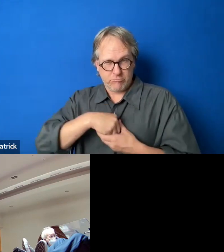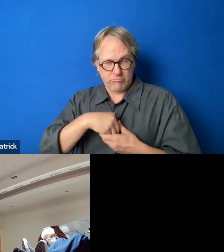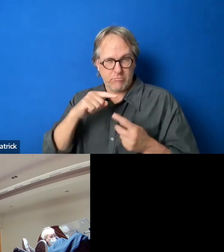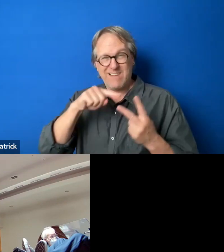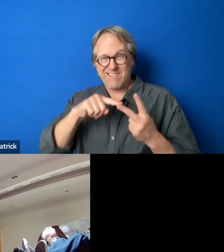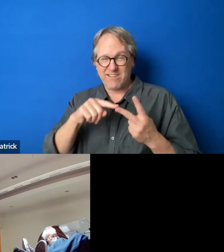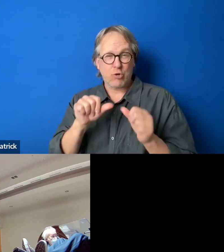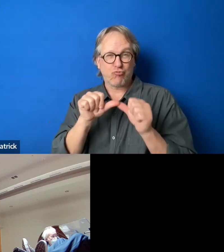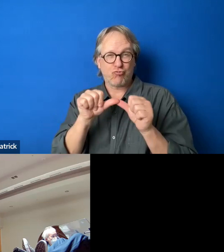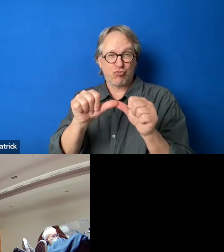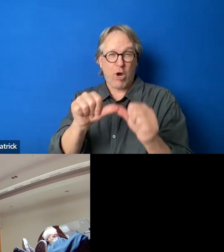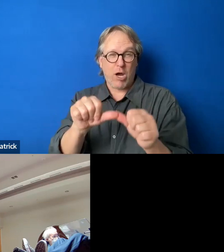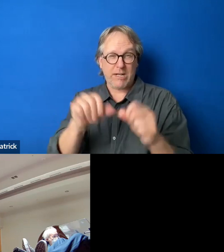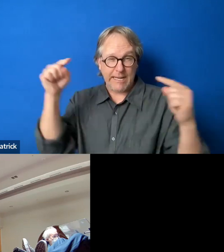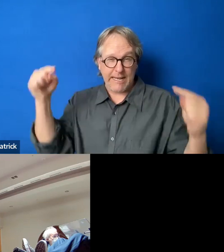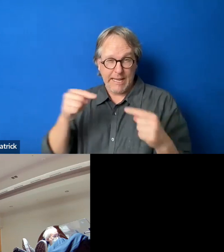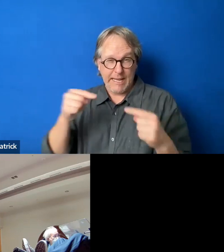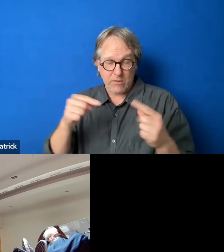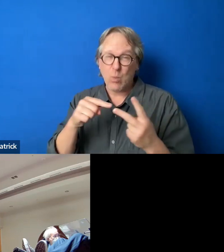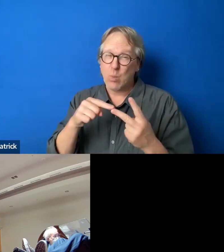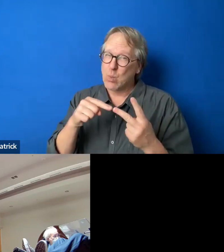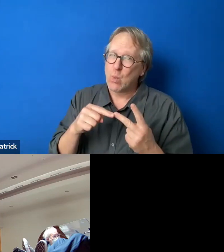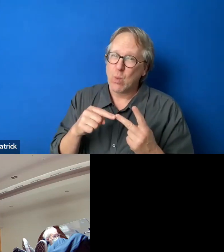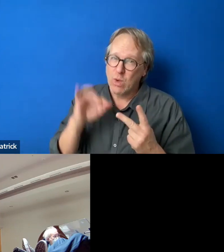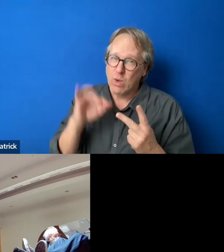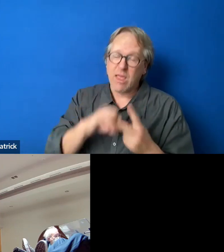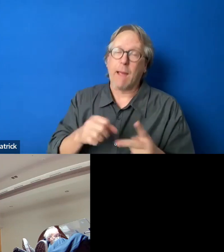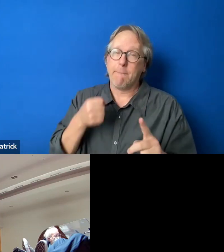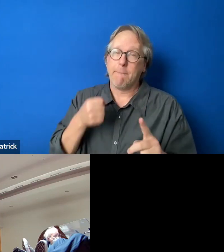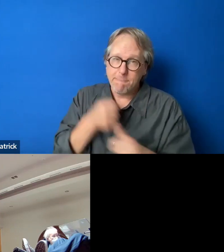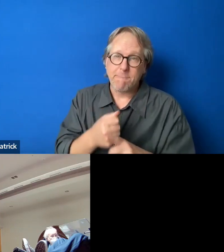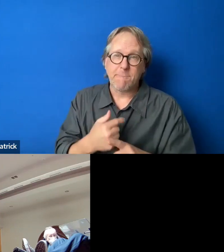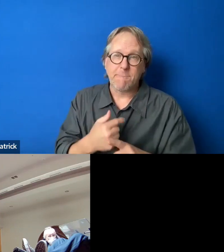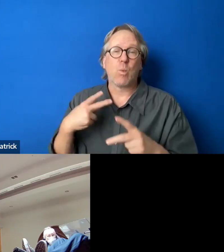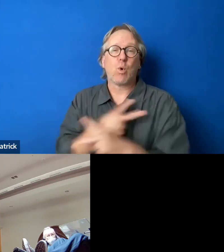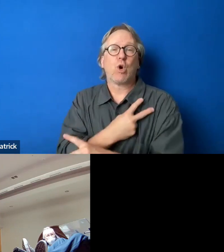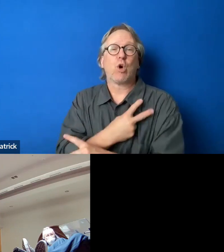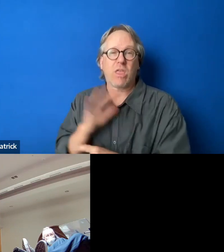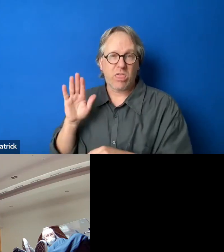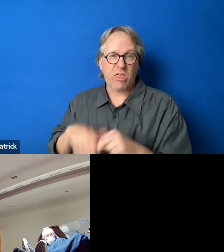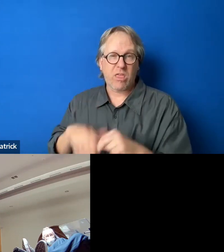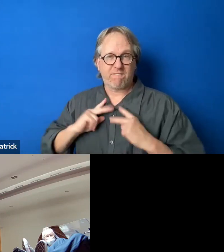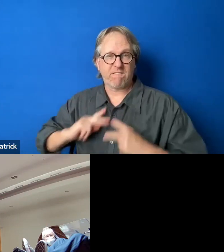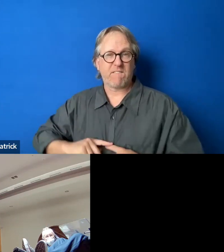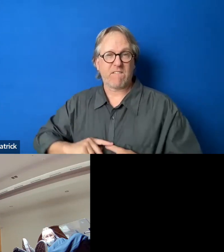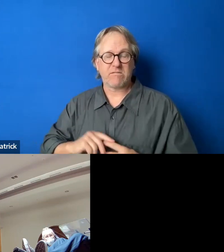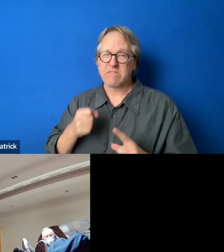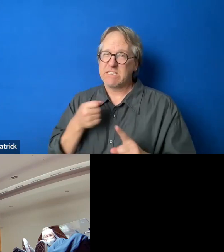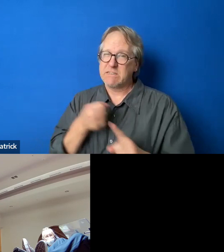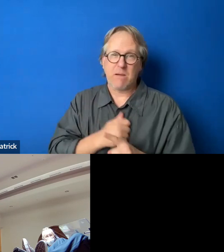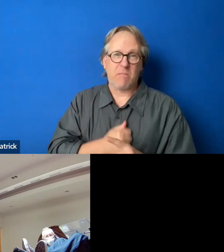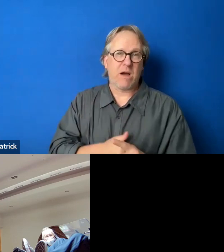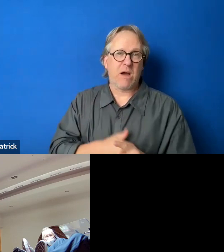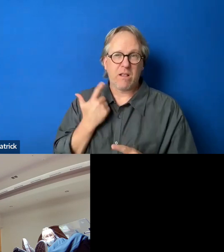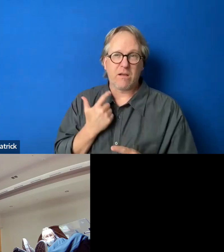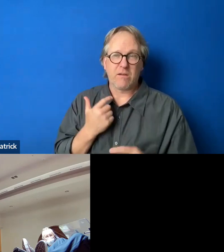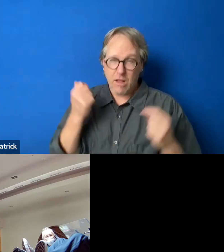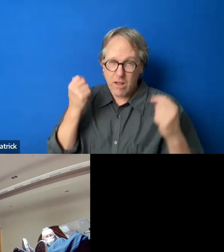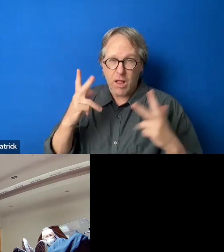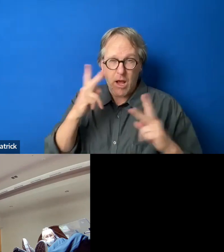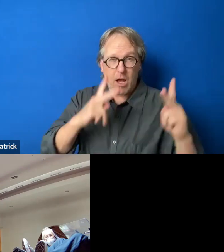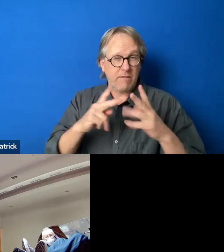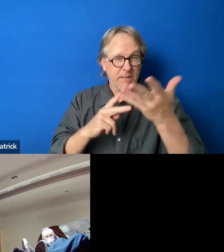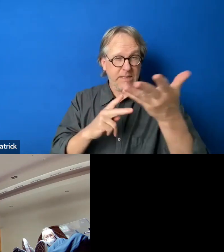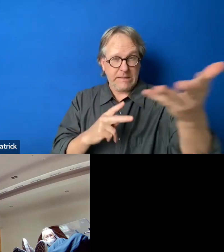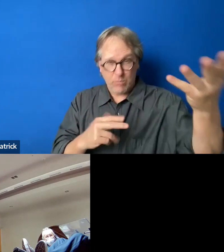but living with a chronic illness is the thing that has had an enormous impact on my life. A lot of people with